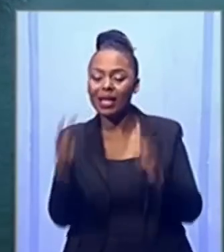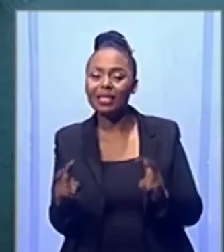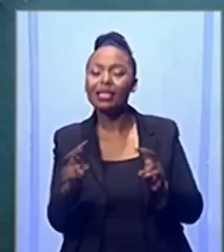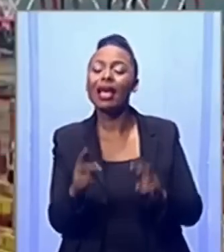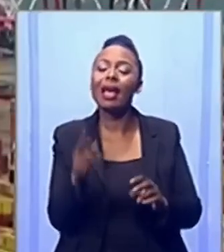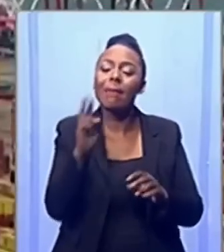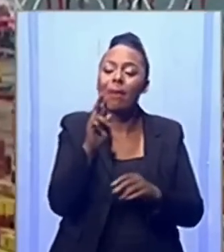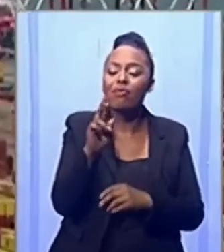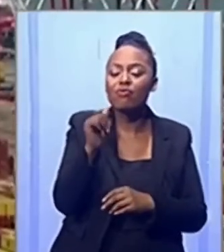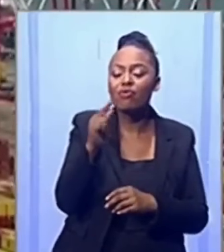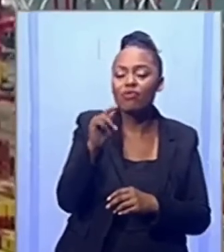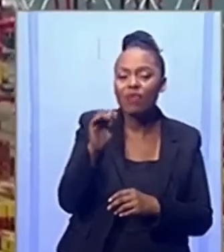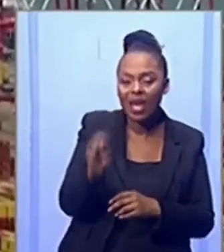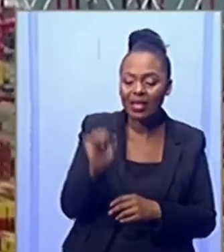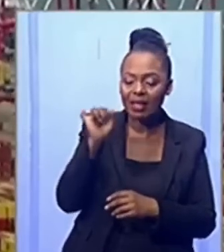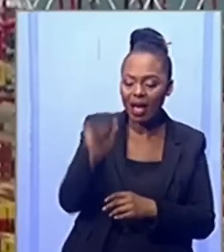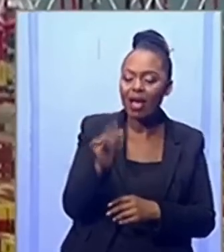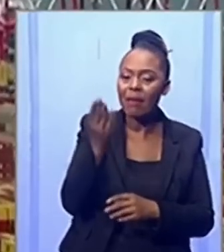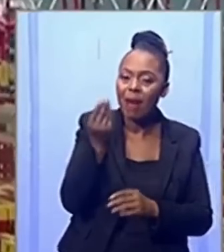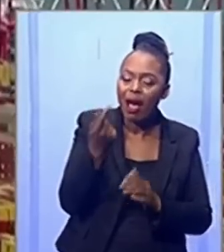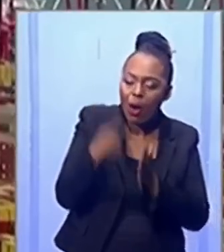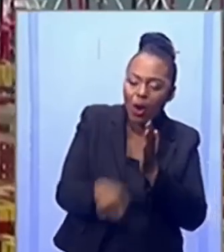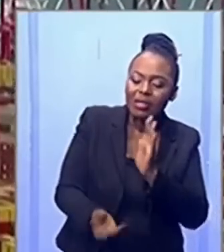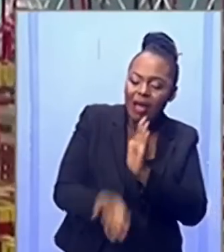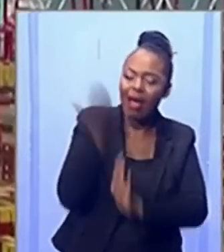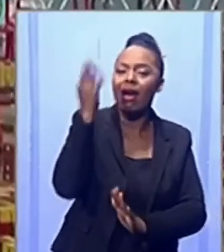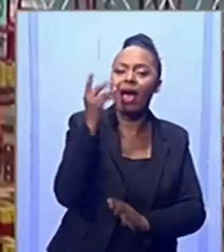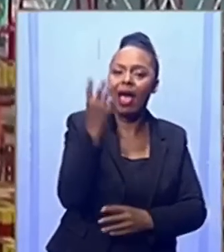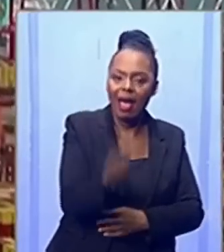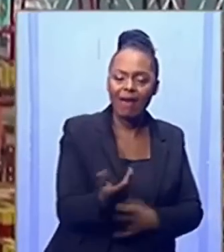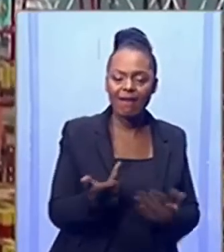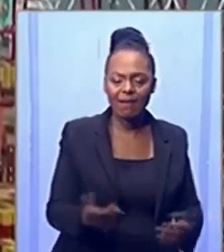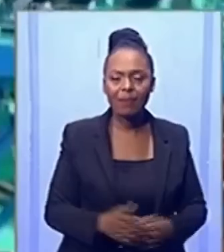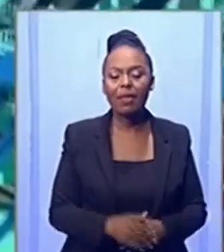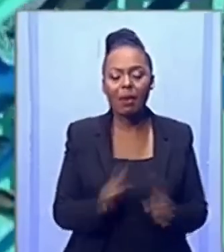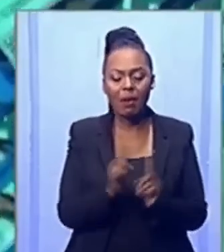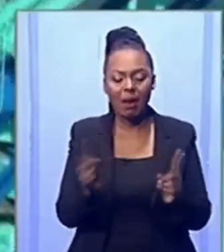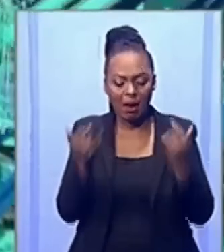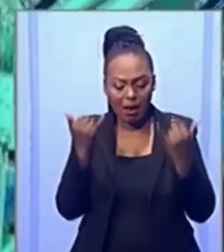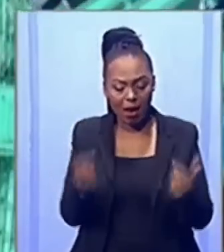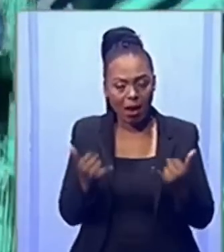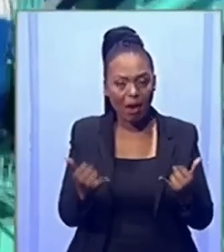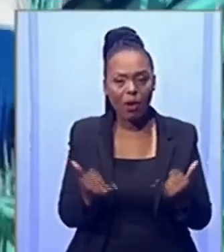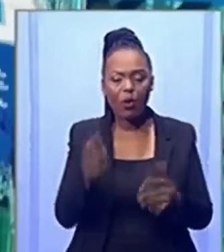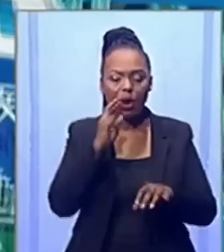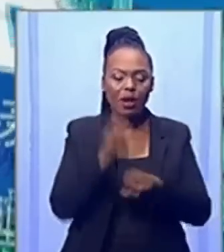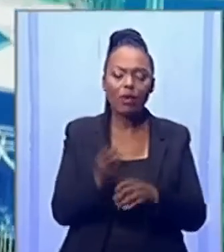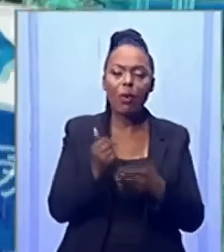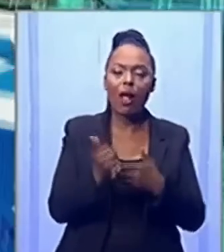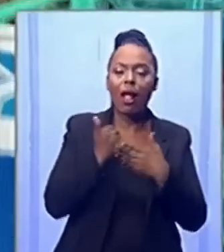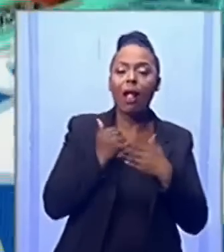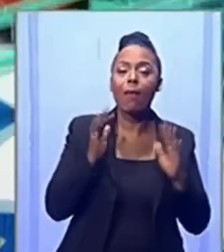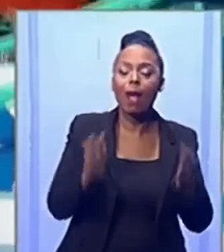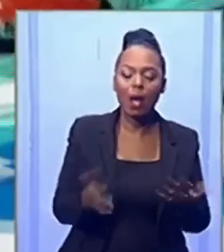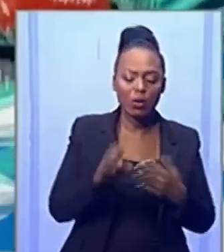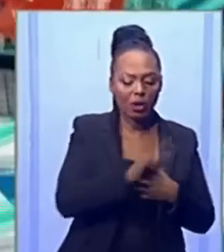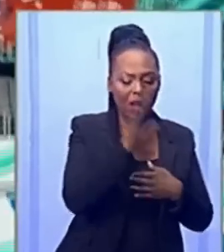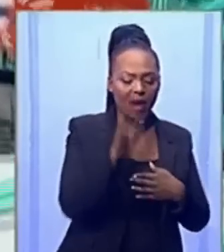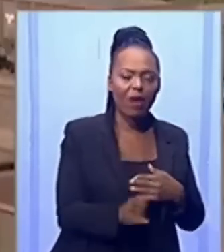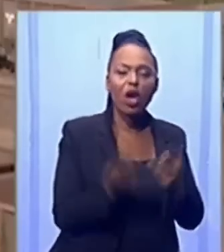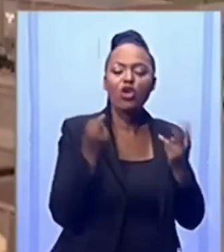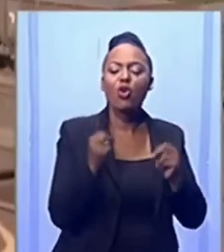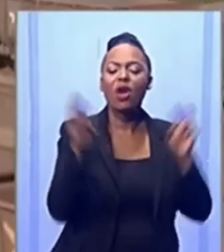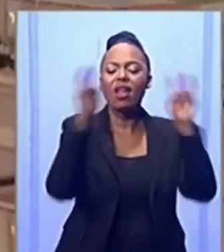mekgwa eo ka moka na yona e tshwantse e lefelwe mara se se ka re thušang ke gore mekgwa ya go tshwana le ya